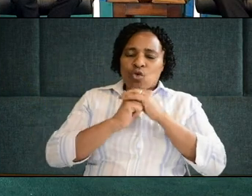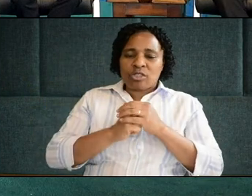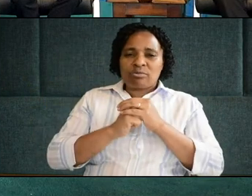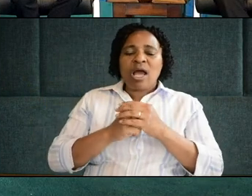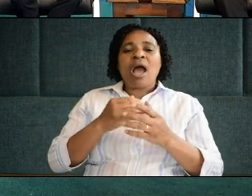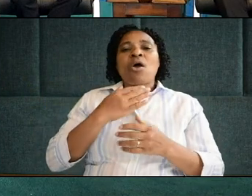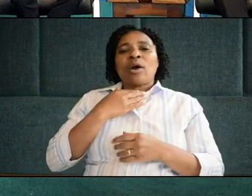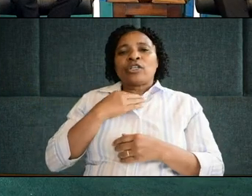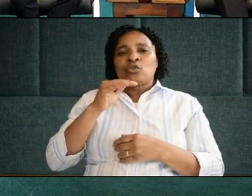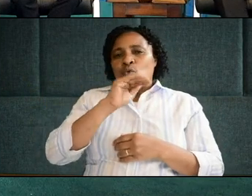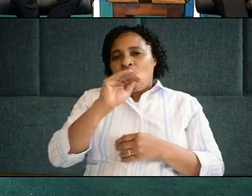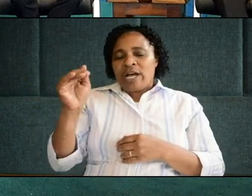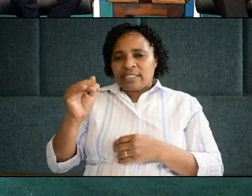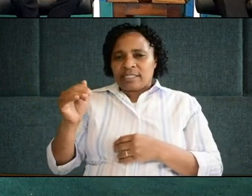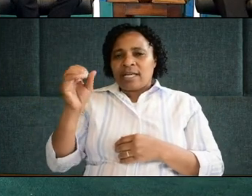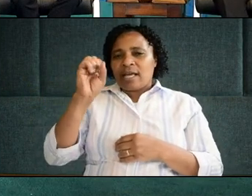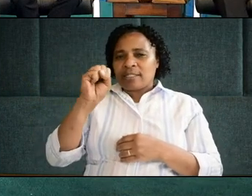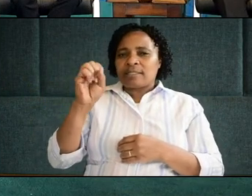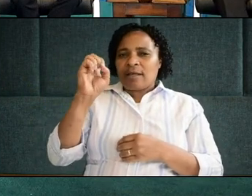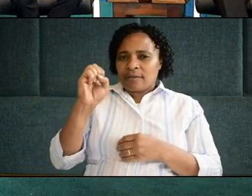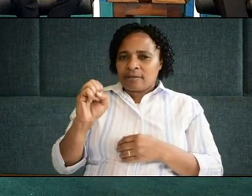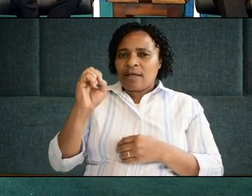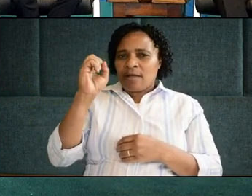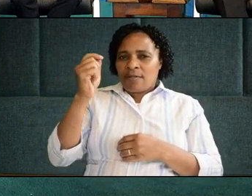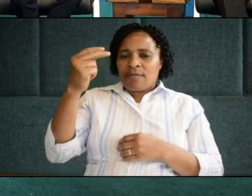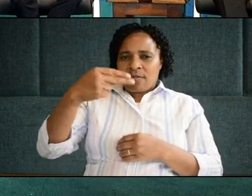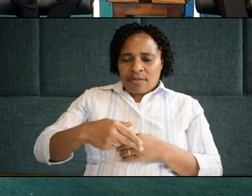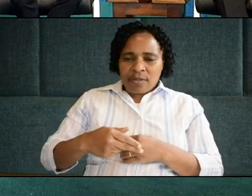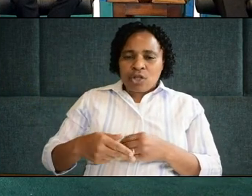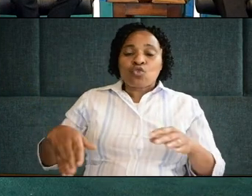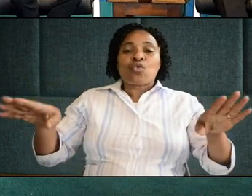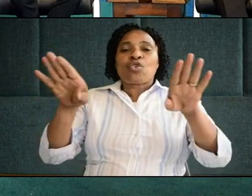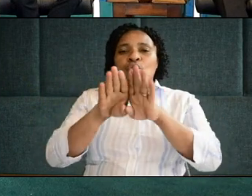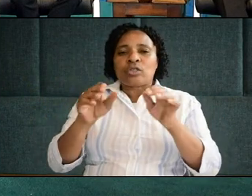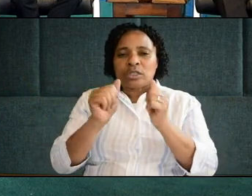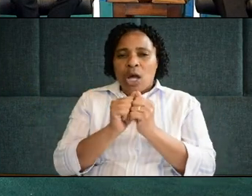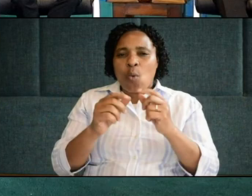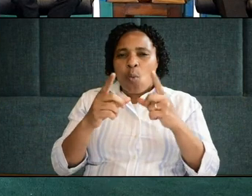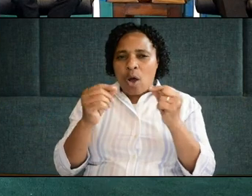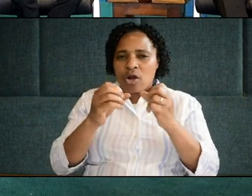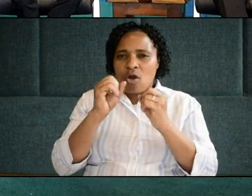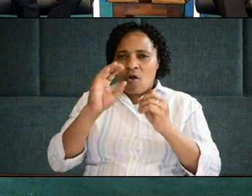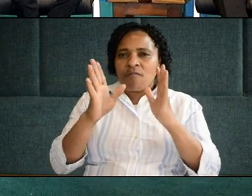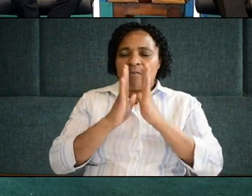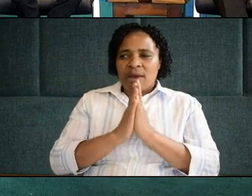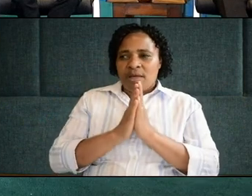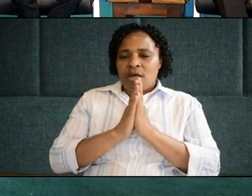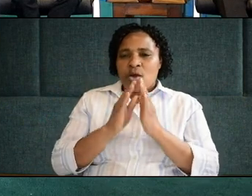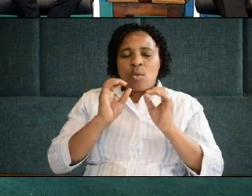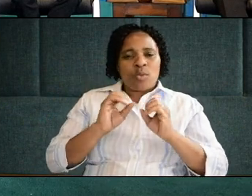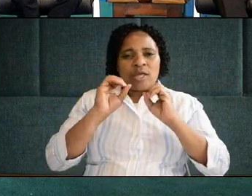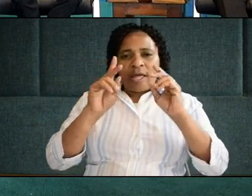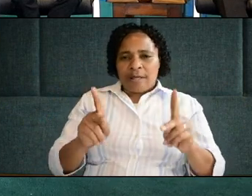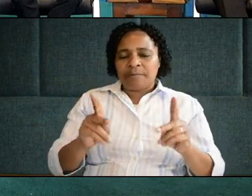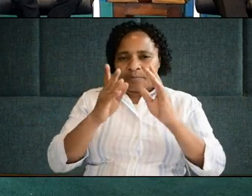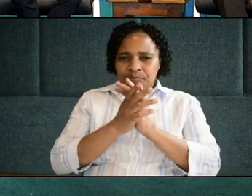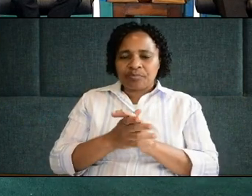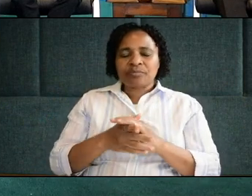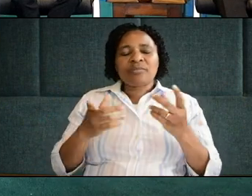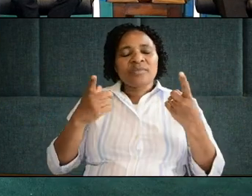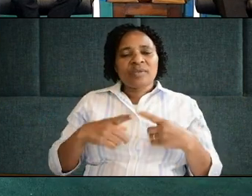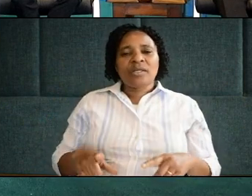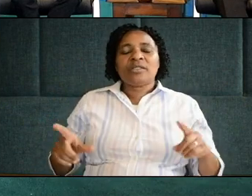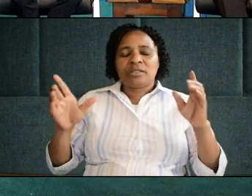like to ask Seth to close with a word of prayer. Okay,